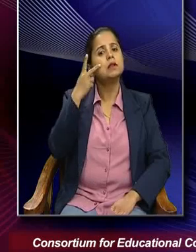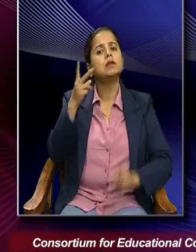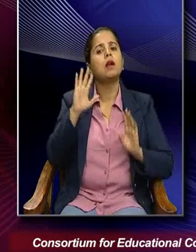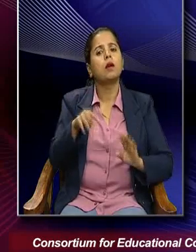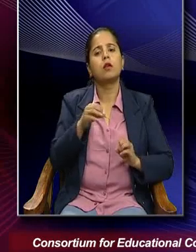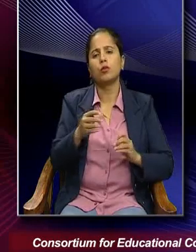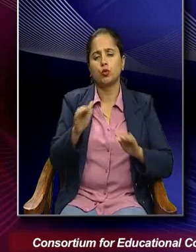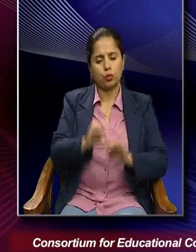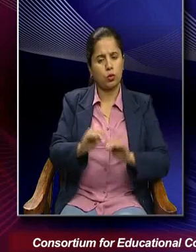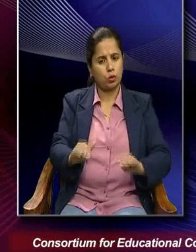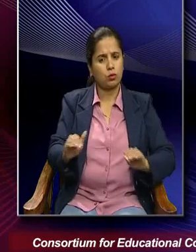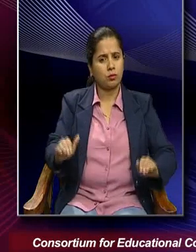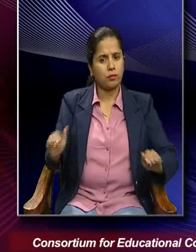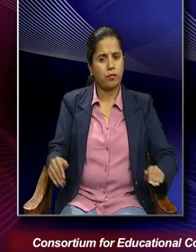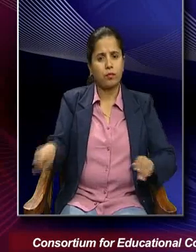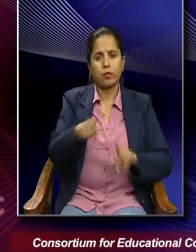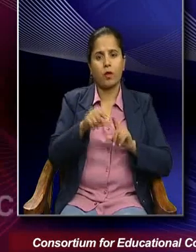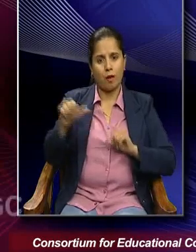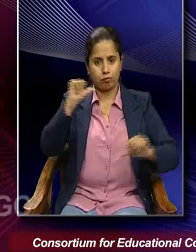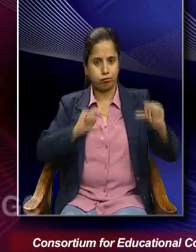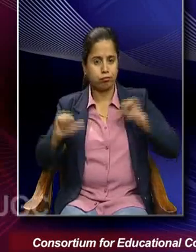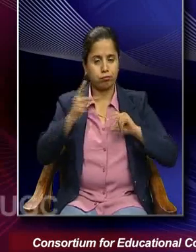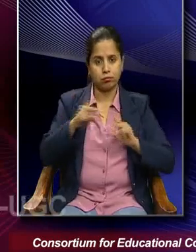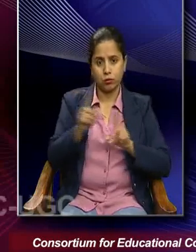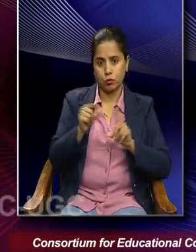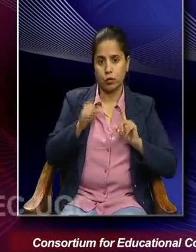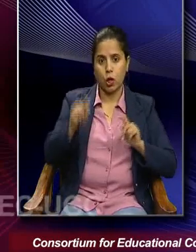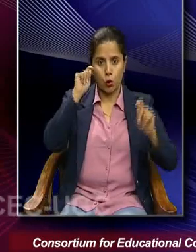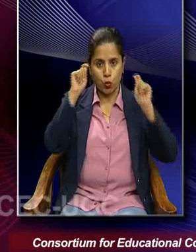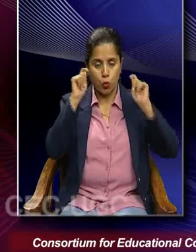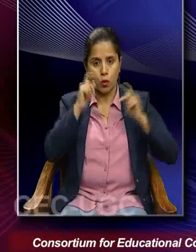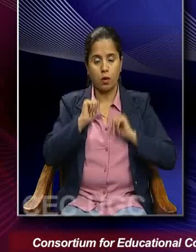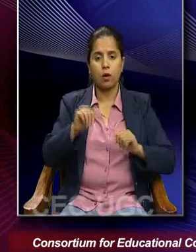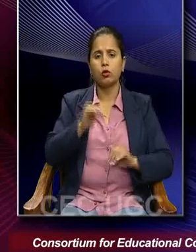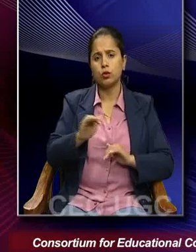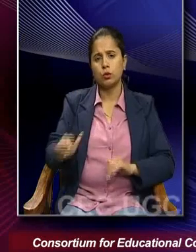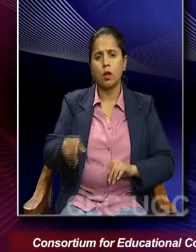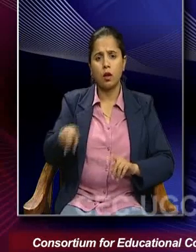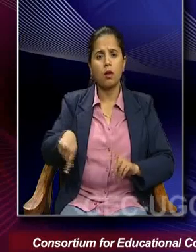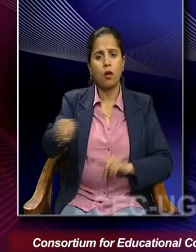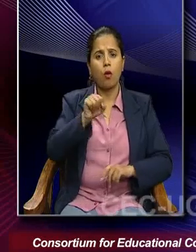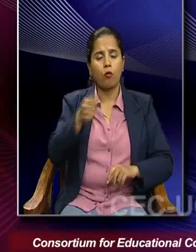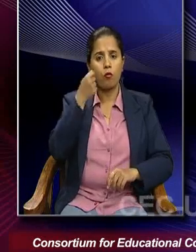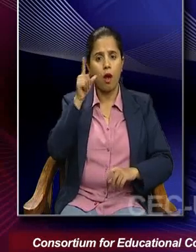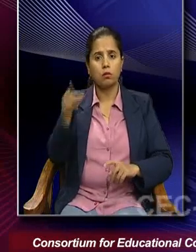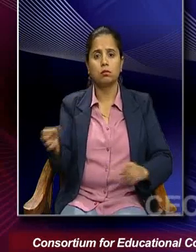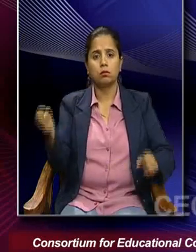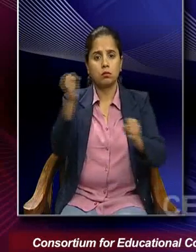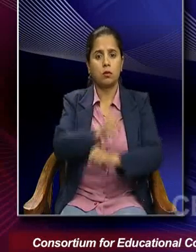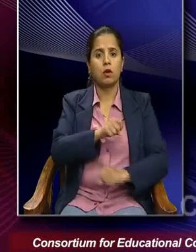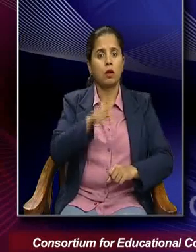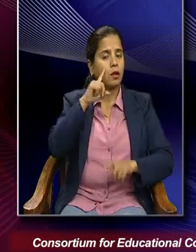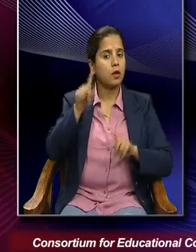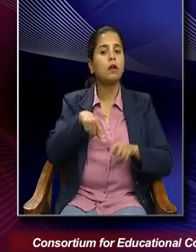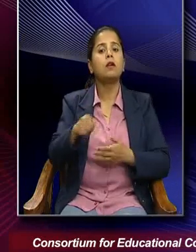small children doing role playing. A small boy would put in the shoes of his father and try